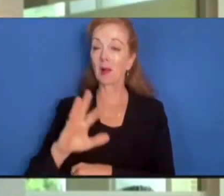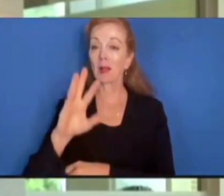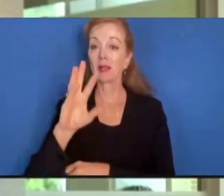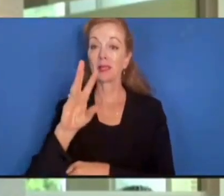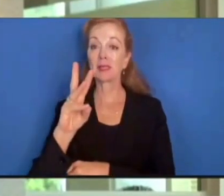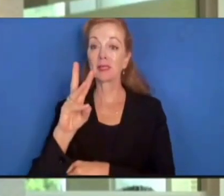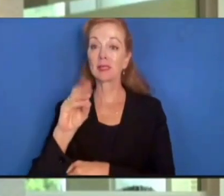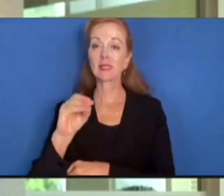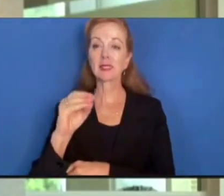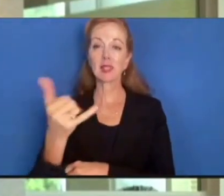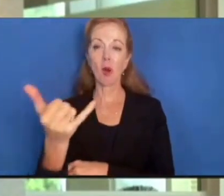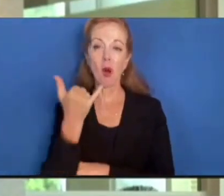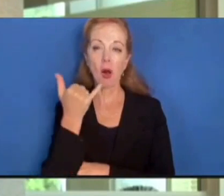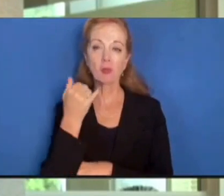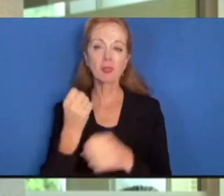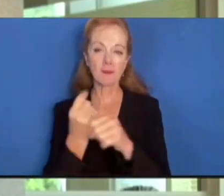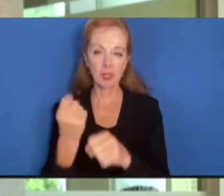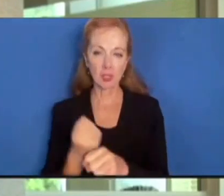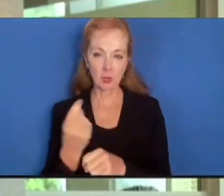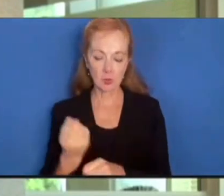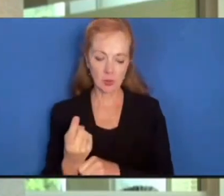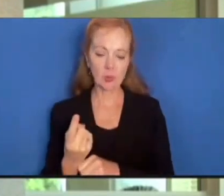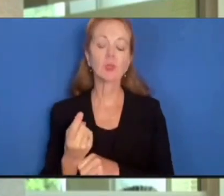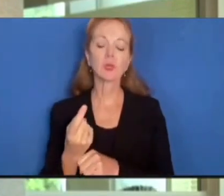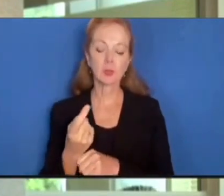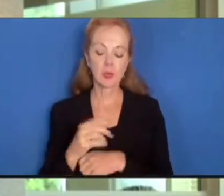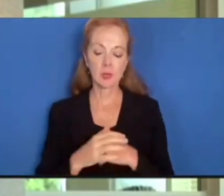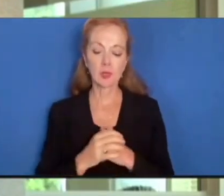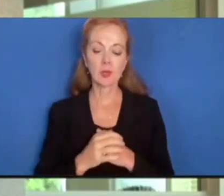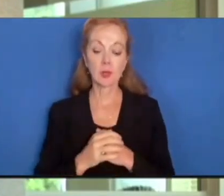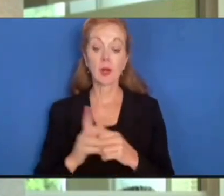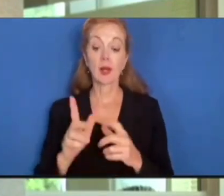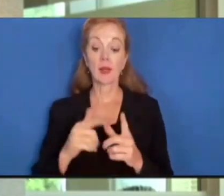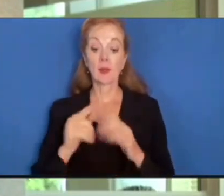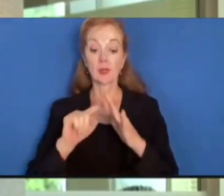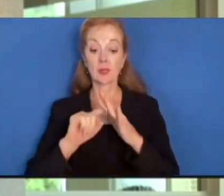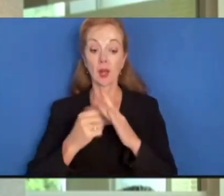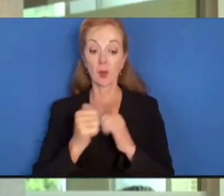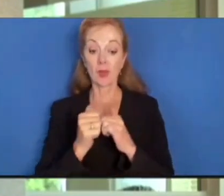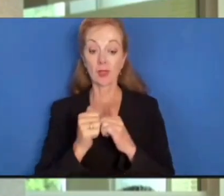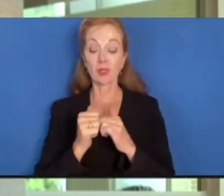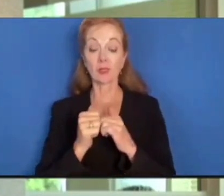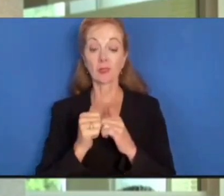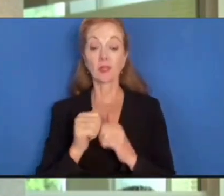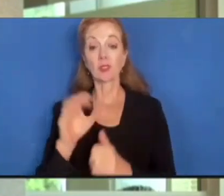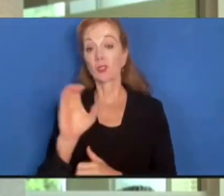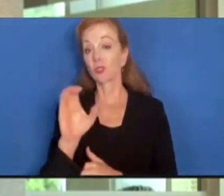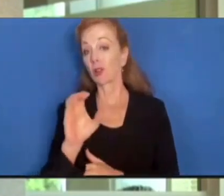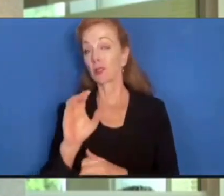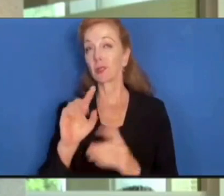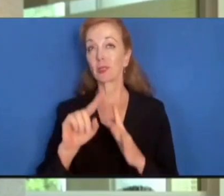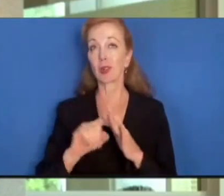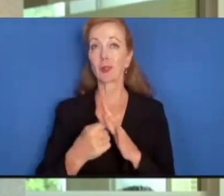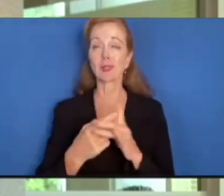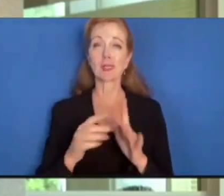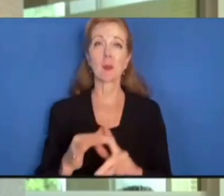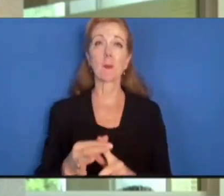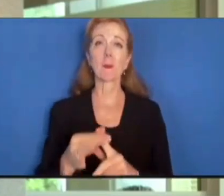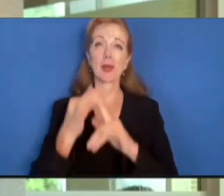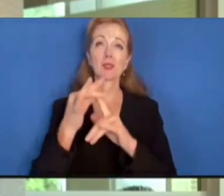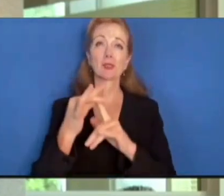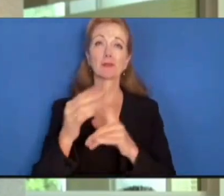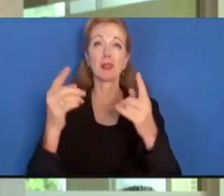year. And then when Charlotte started taking special events like the Democratic National Convention,